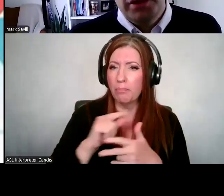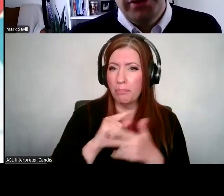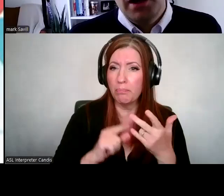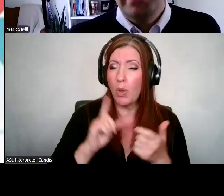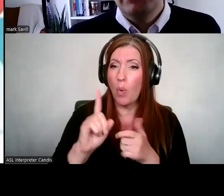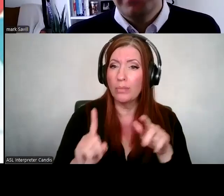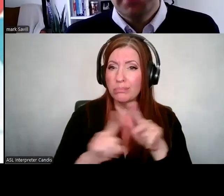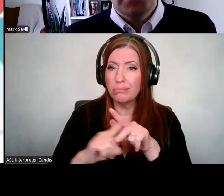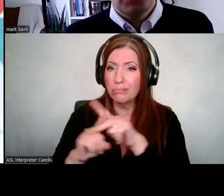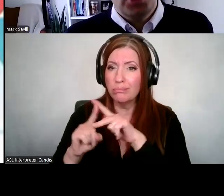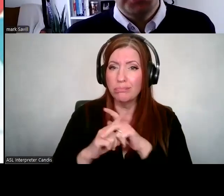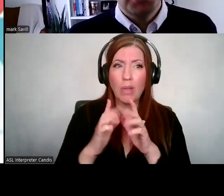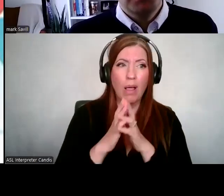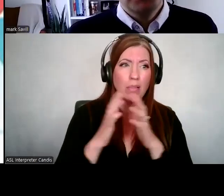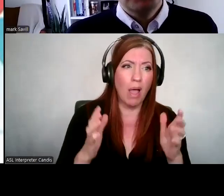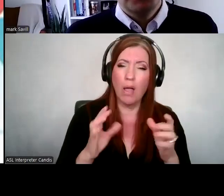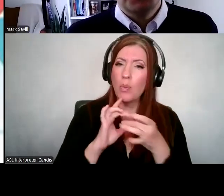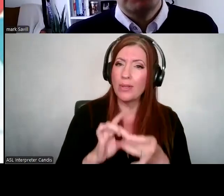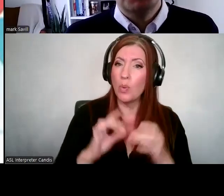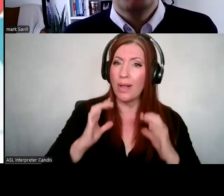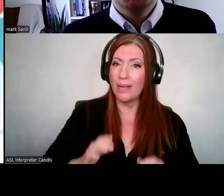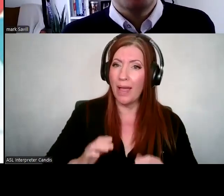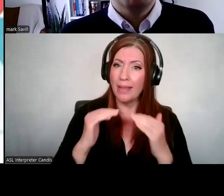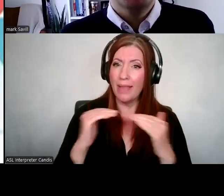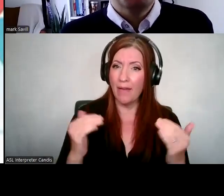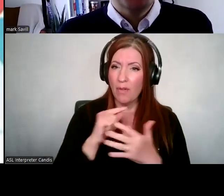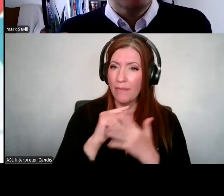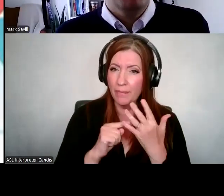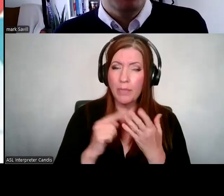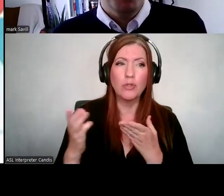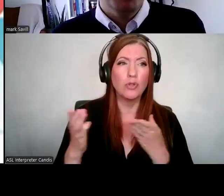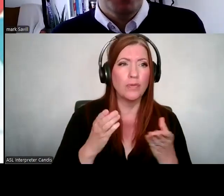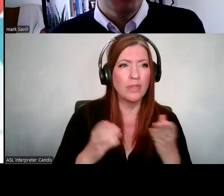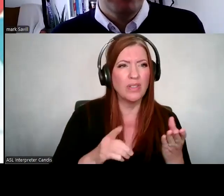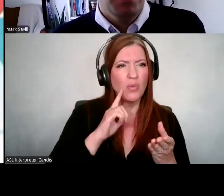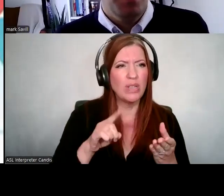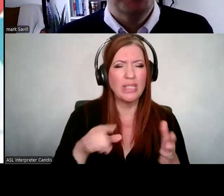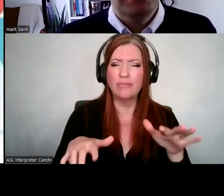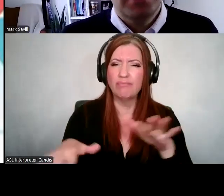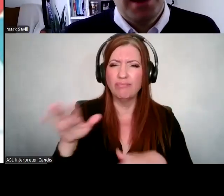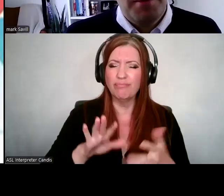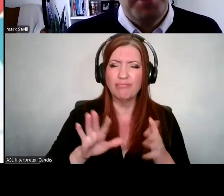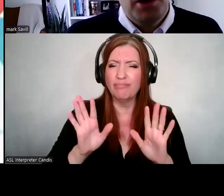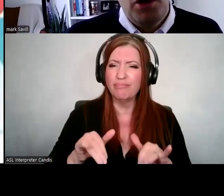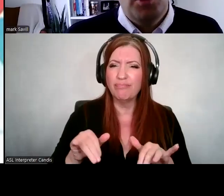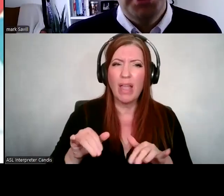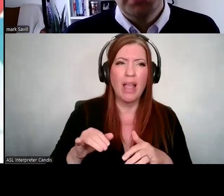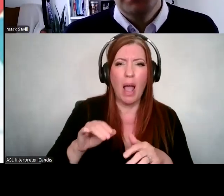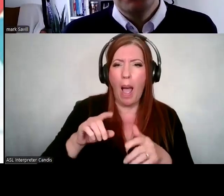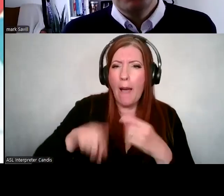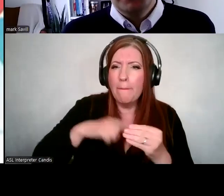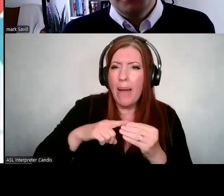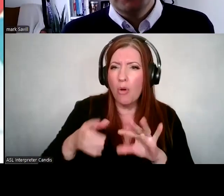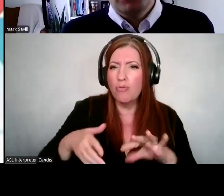with the client level factors was service user ambivalence, particularly around that post-crisis follow-up. And something that came up a lot